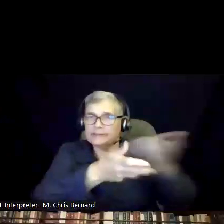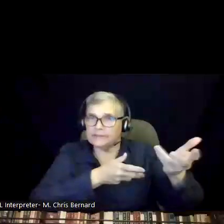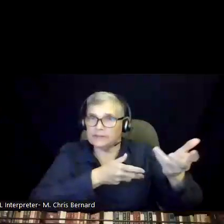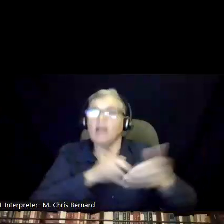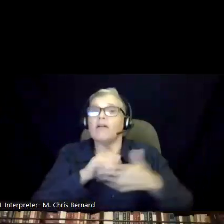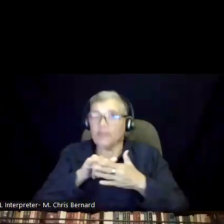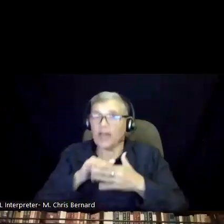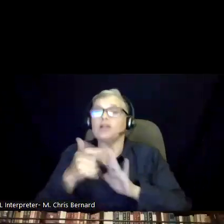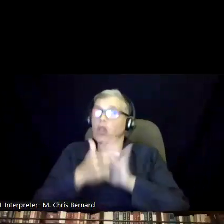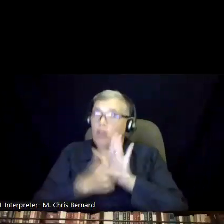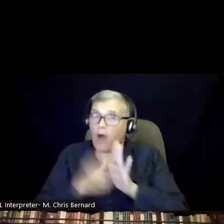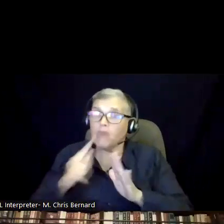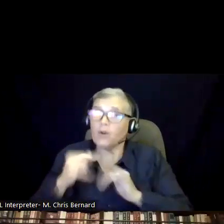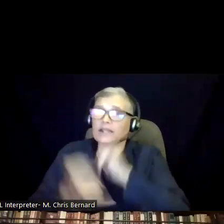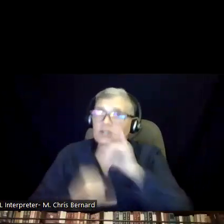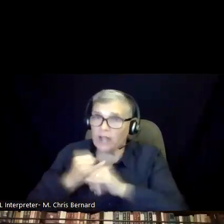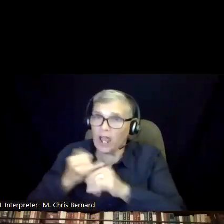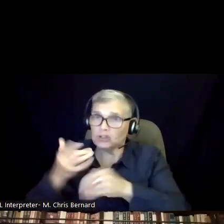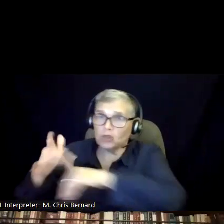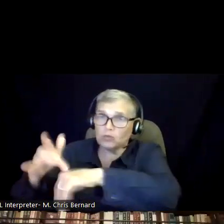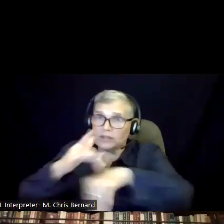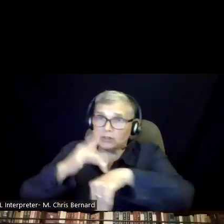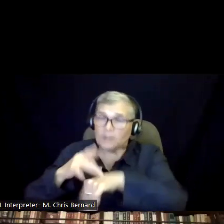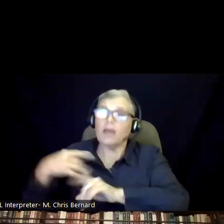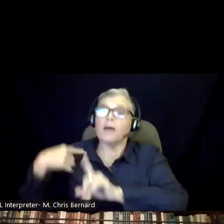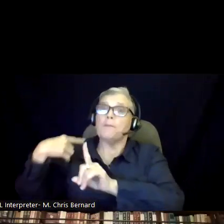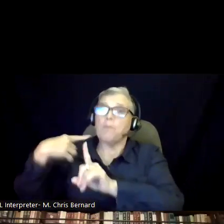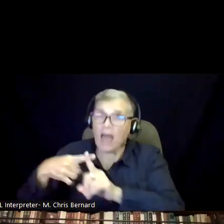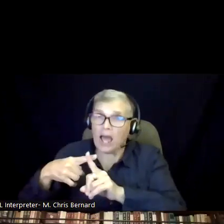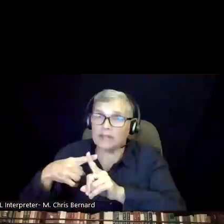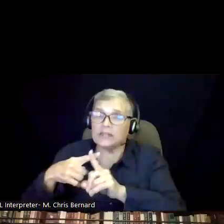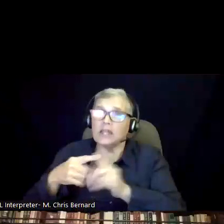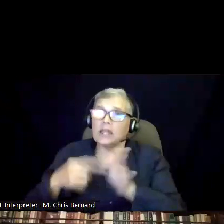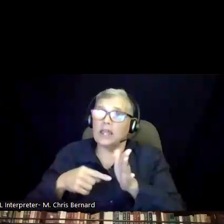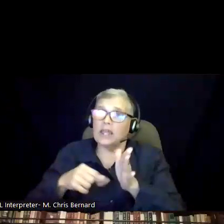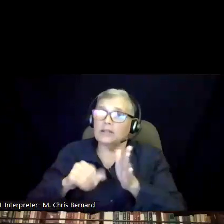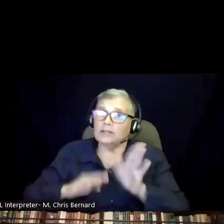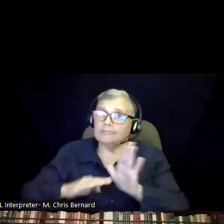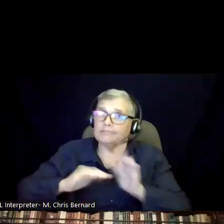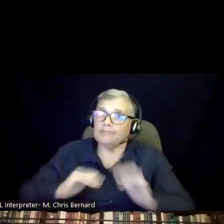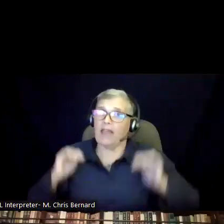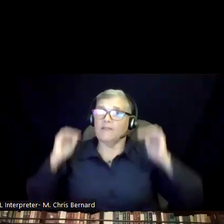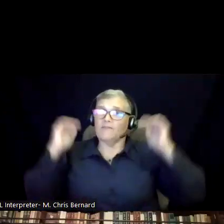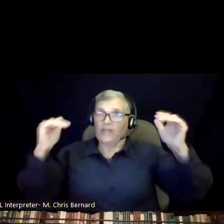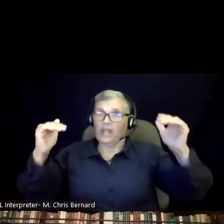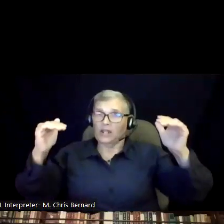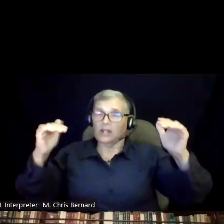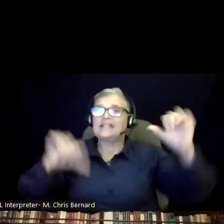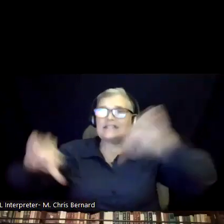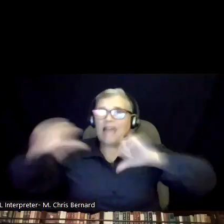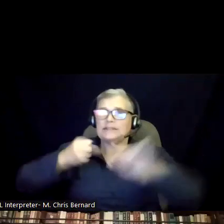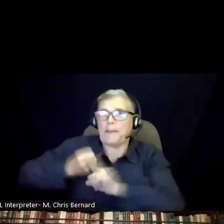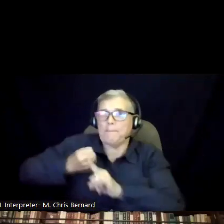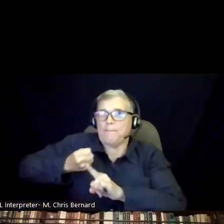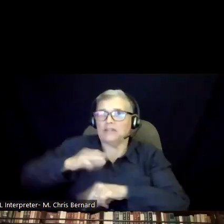resource, and it elevated the role of science in wildlife management. As we move forward in